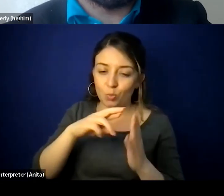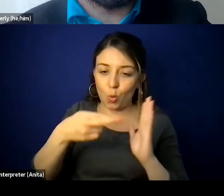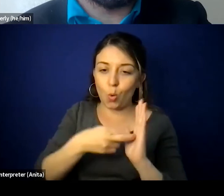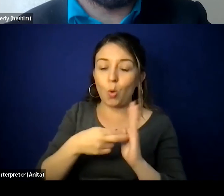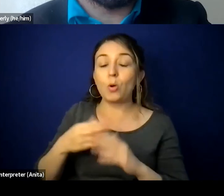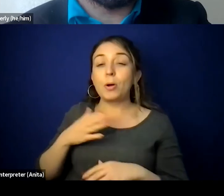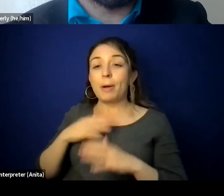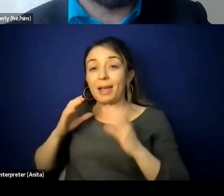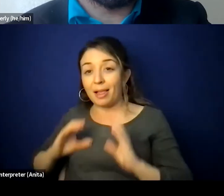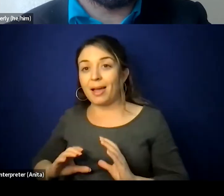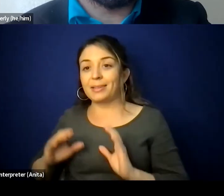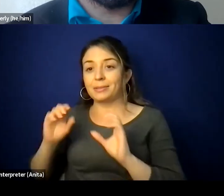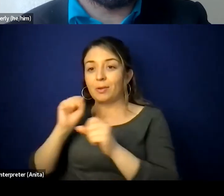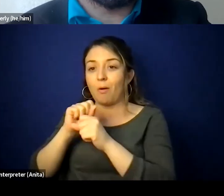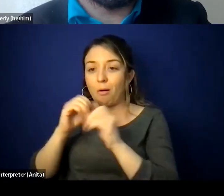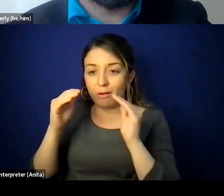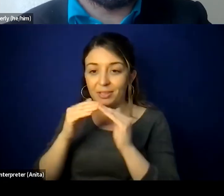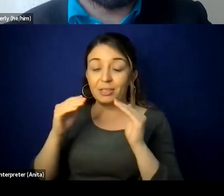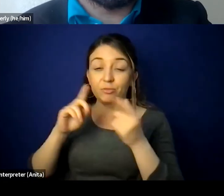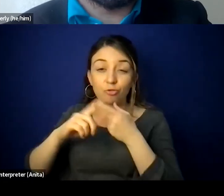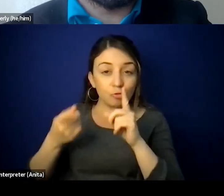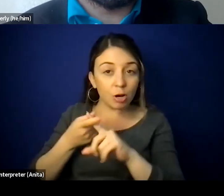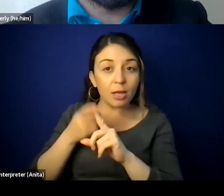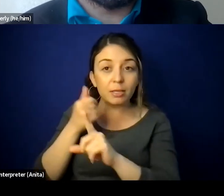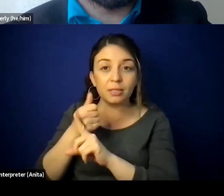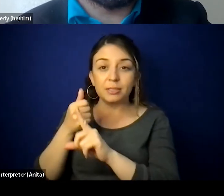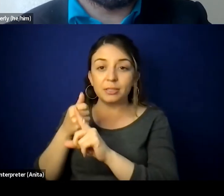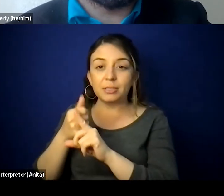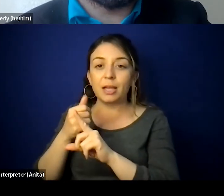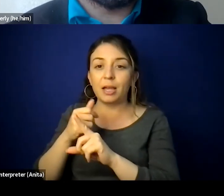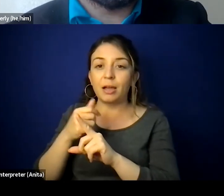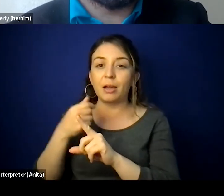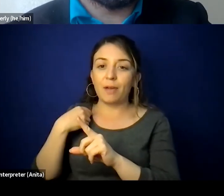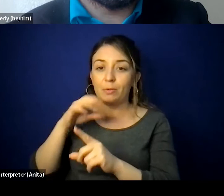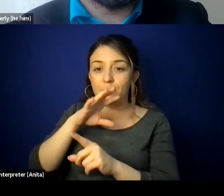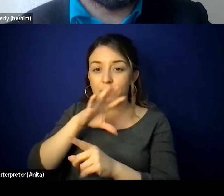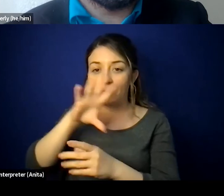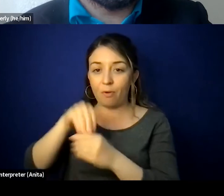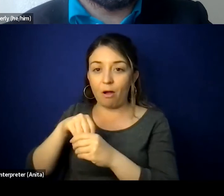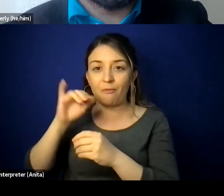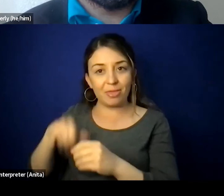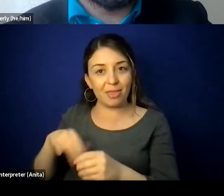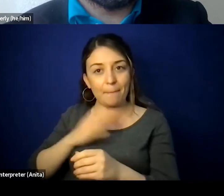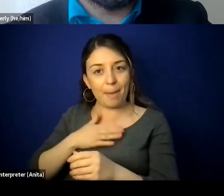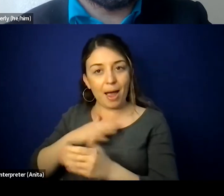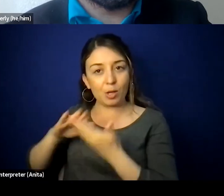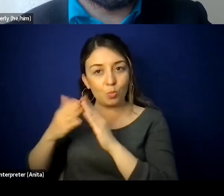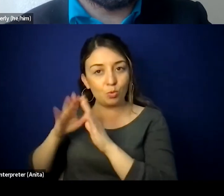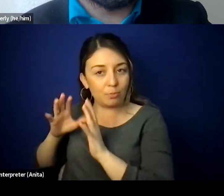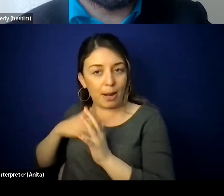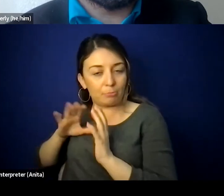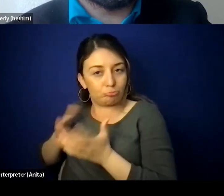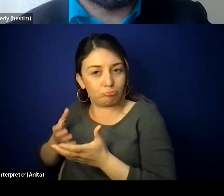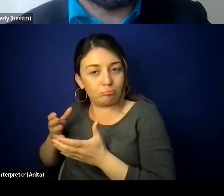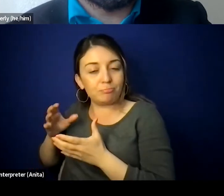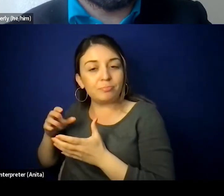my colleagues and friends, I operated in that kind of a bubble where some of those